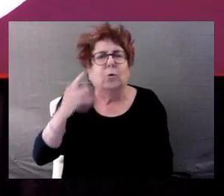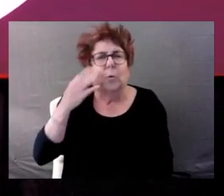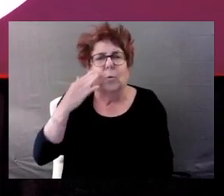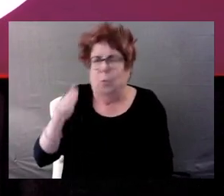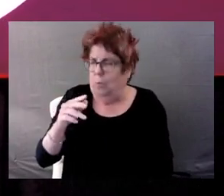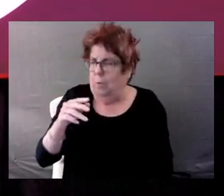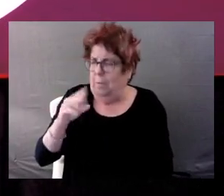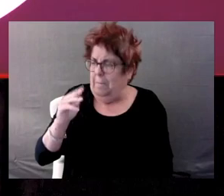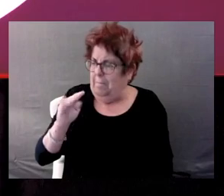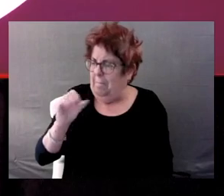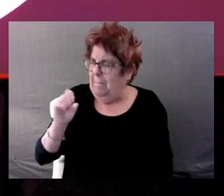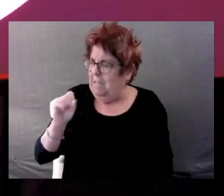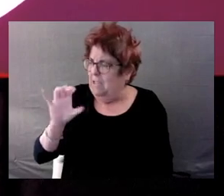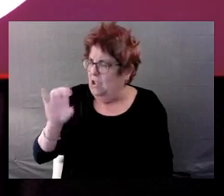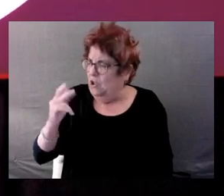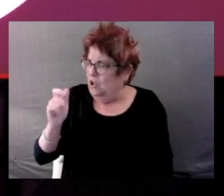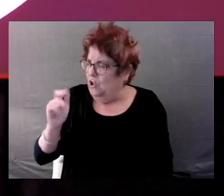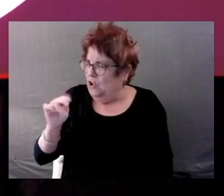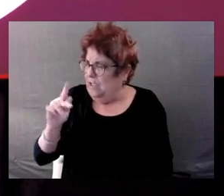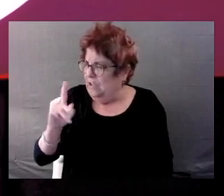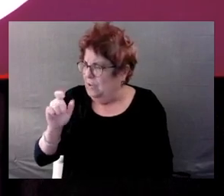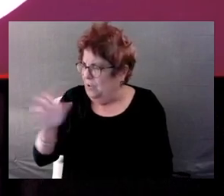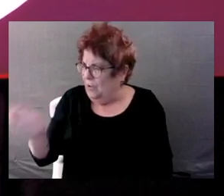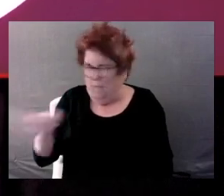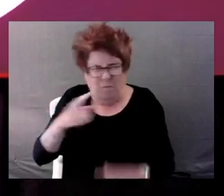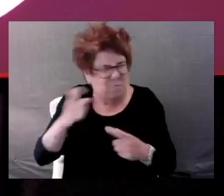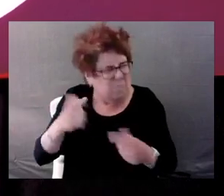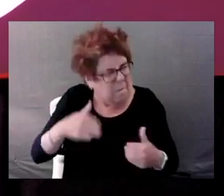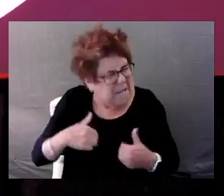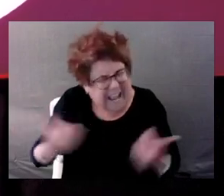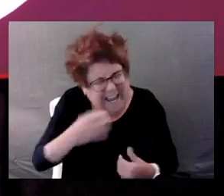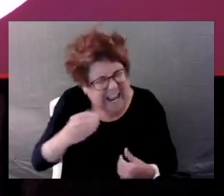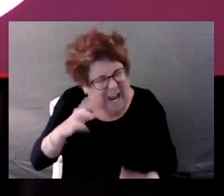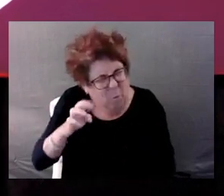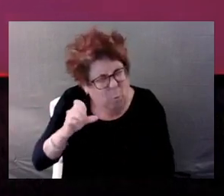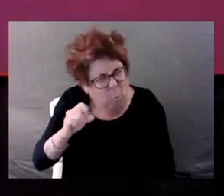Chancellor? I said, you mean like from The Young and Restless?